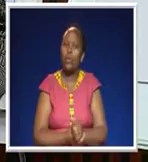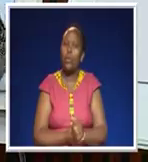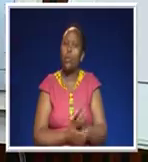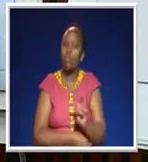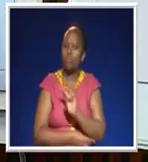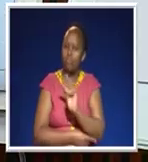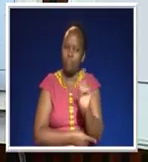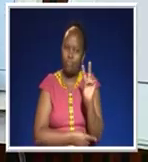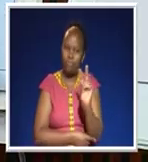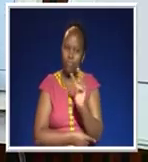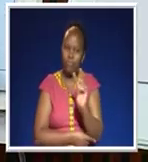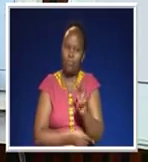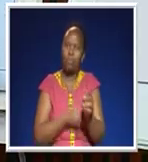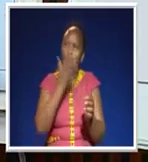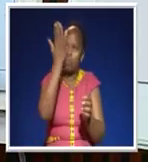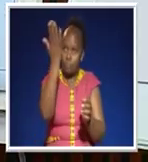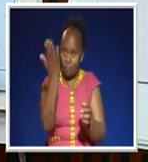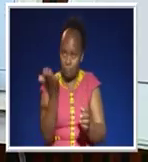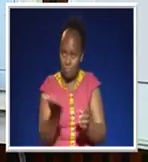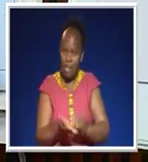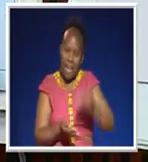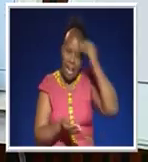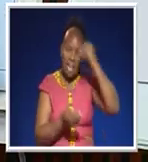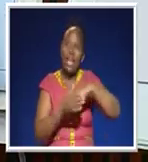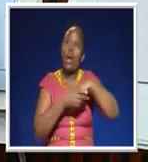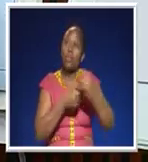observe the following learning outcomes.